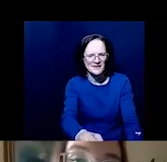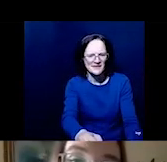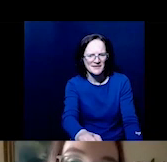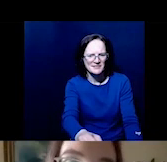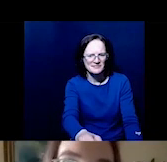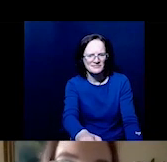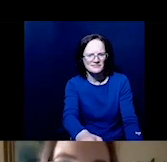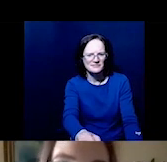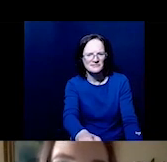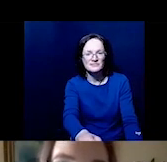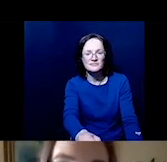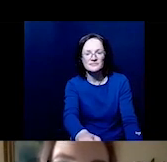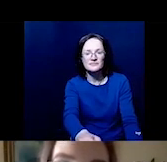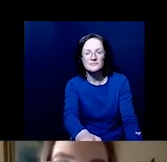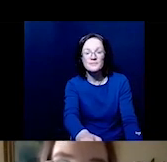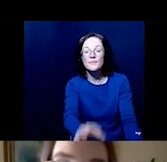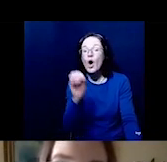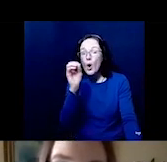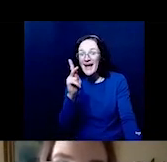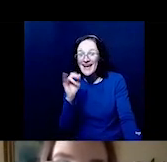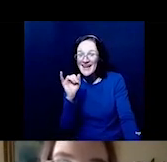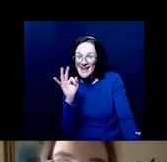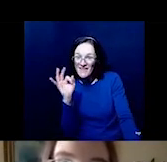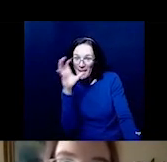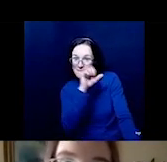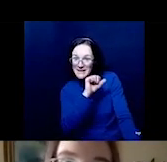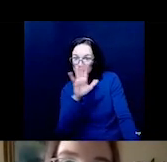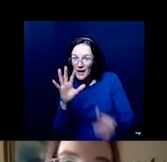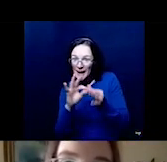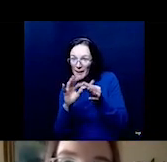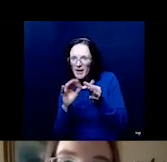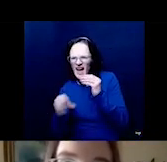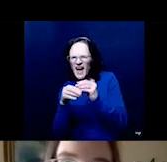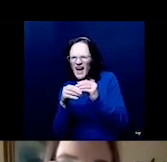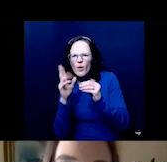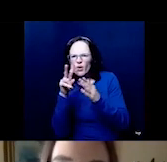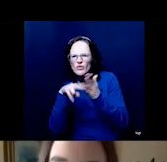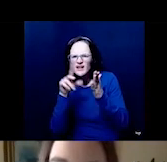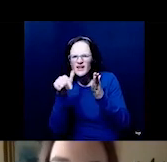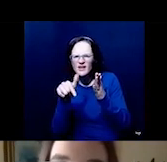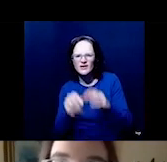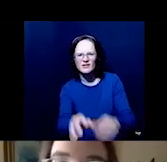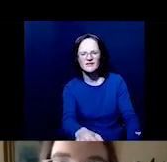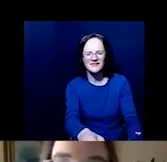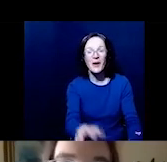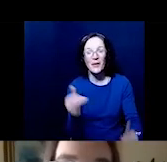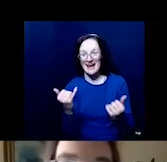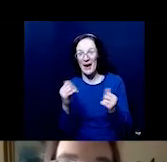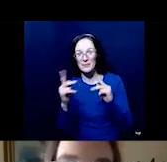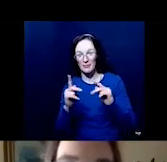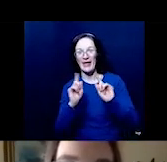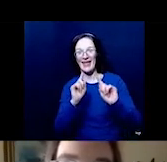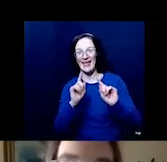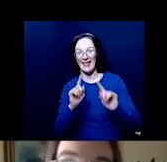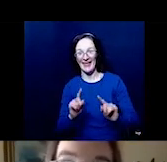on. Definitely felt that in my master's program with regards to, Oh my God, so many people answering. Okay, with regards to